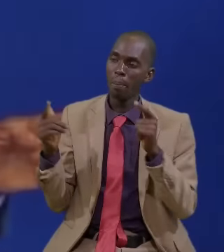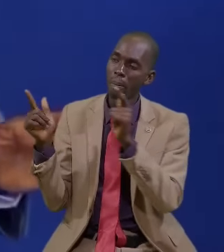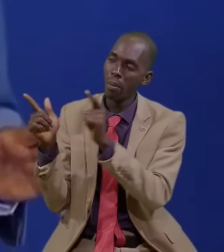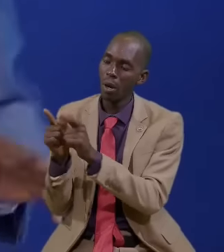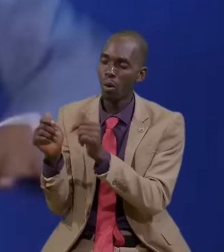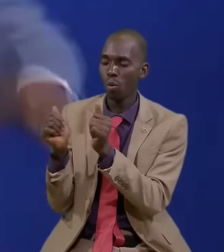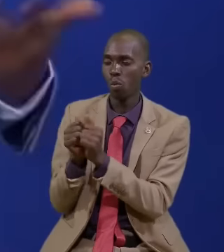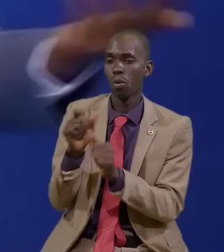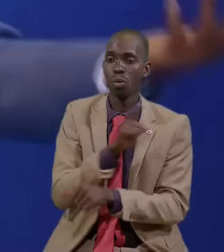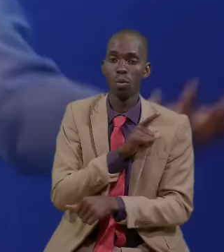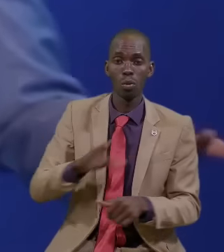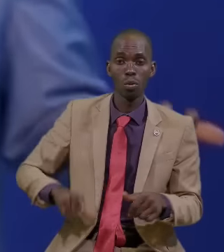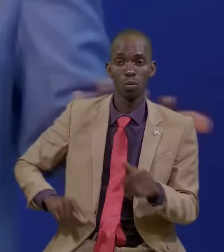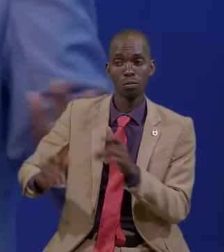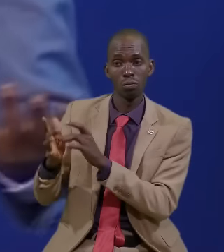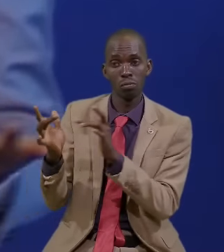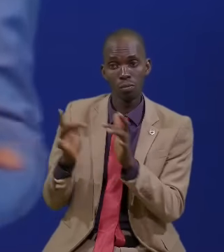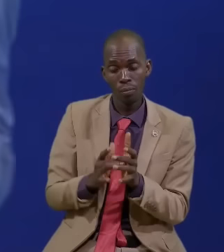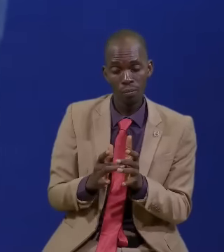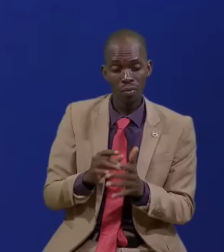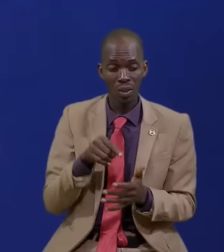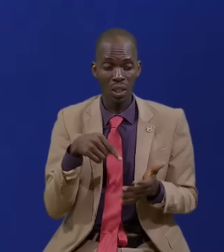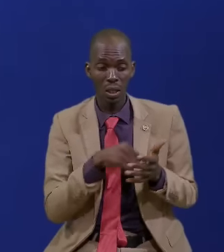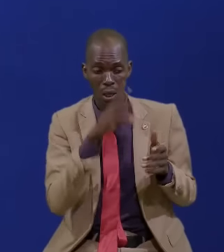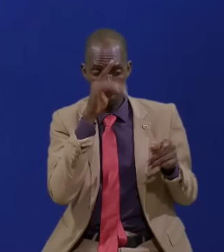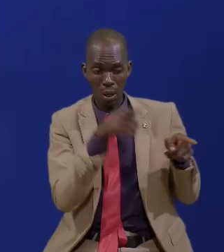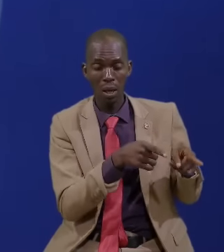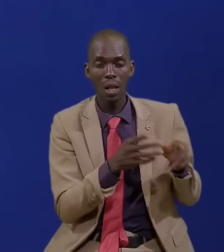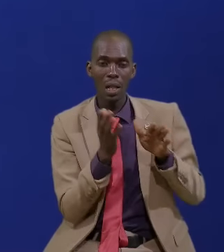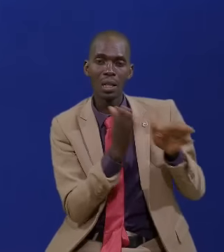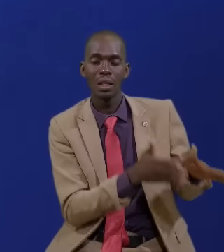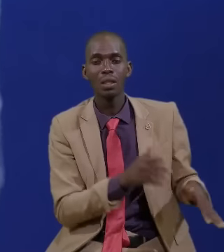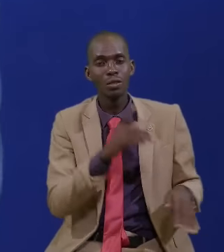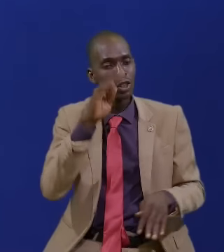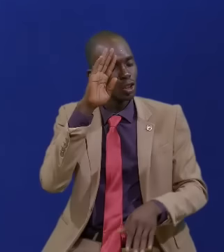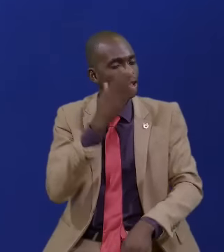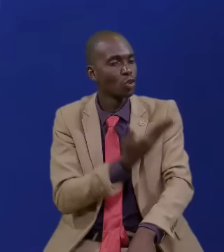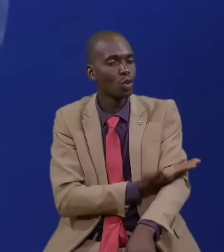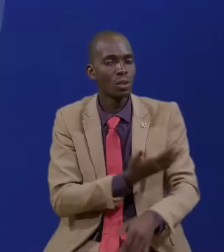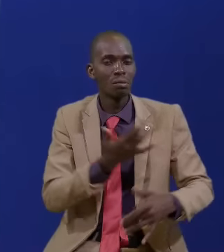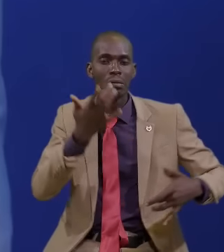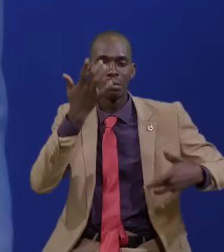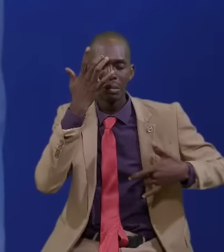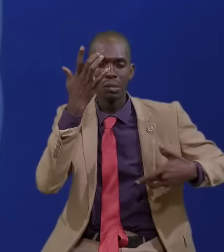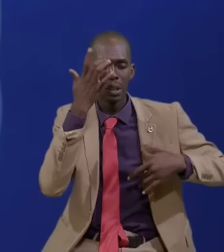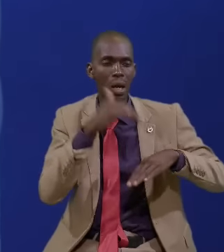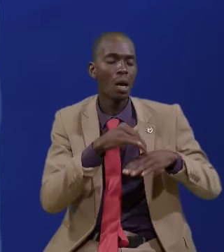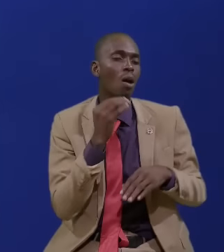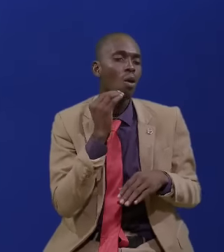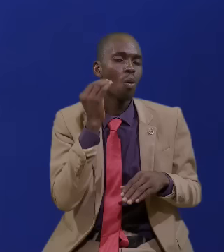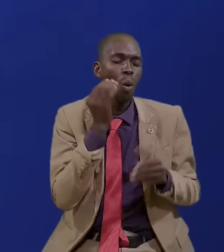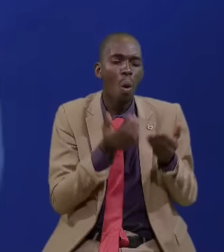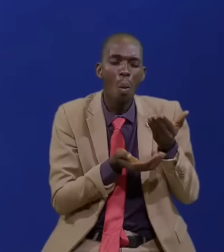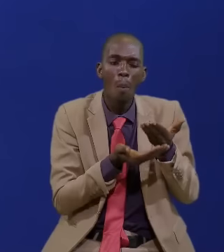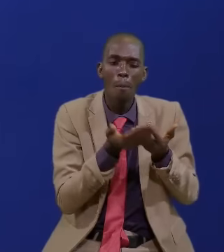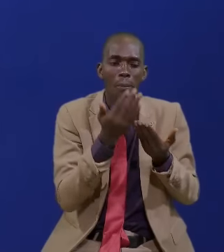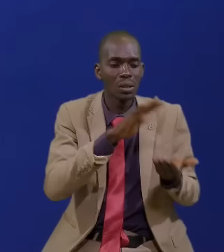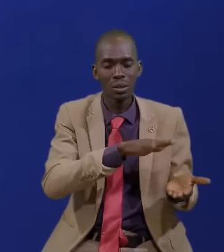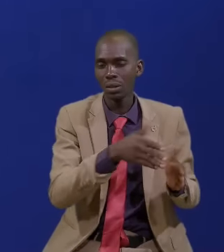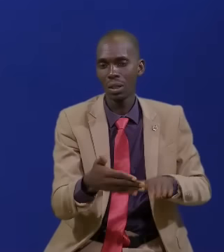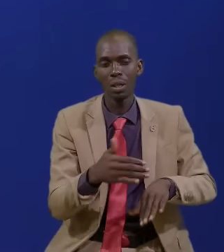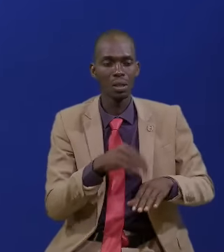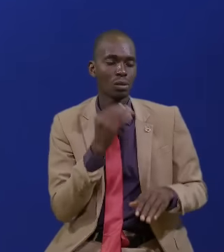Jesus, and this man left his son sick at home at the point of death. And